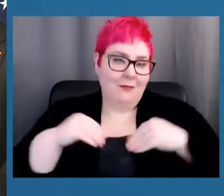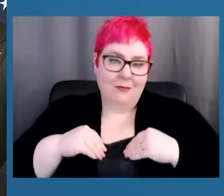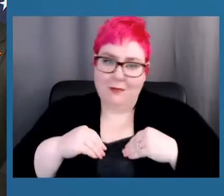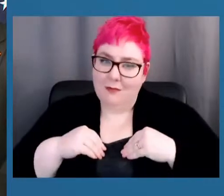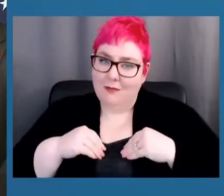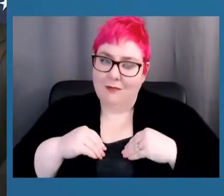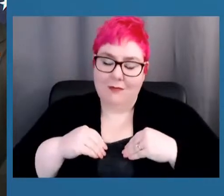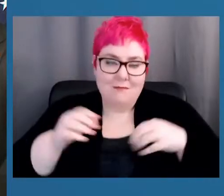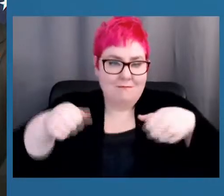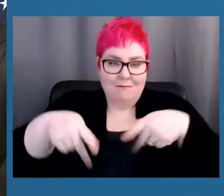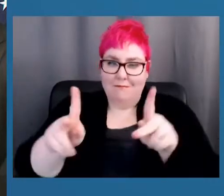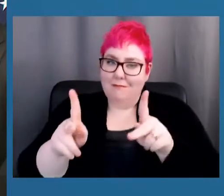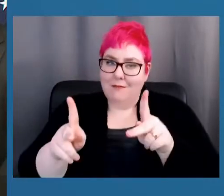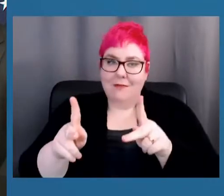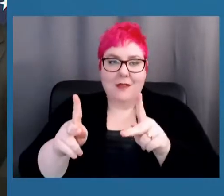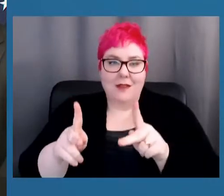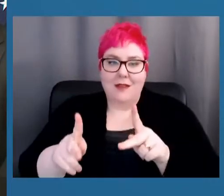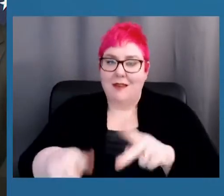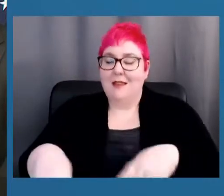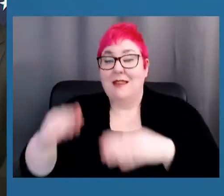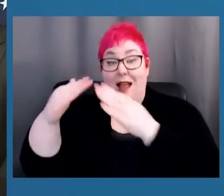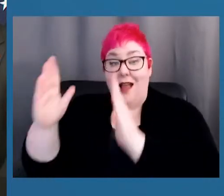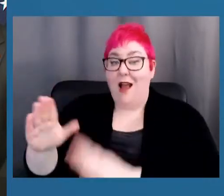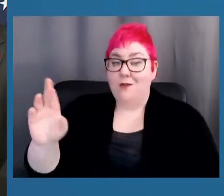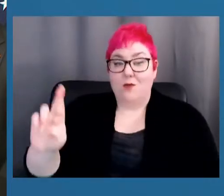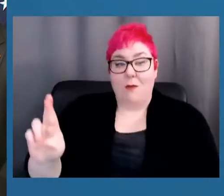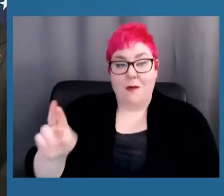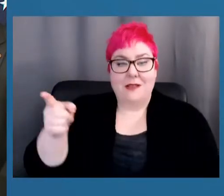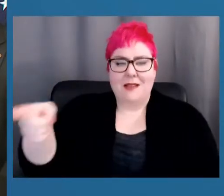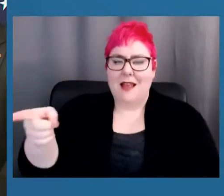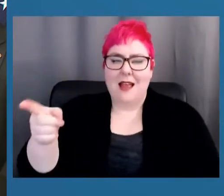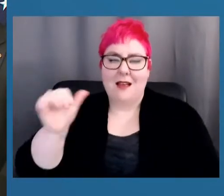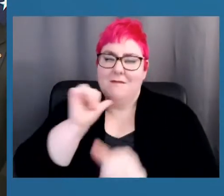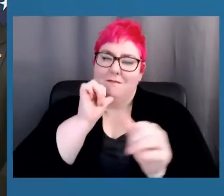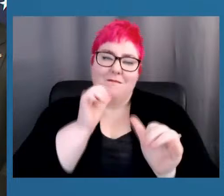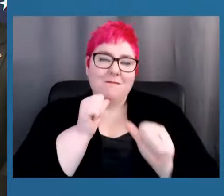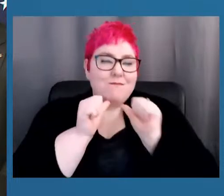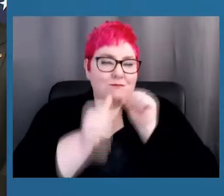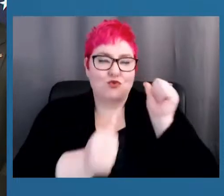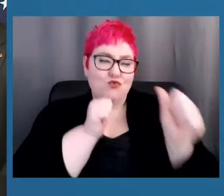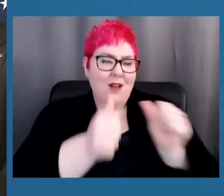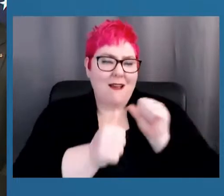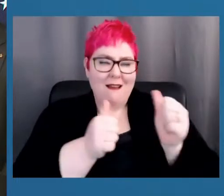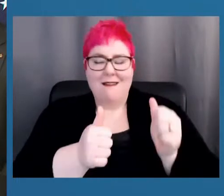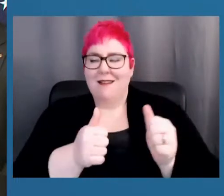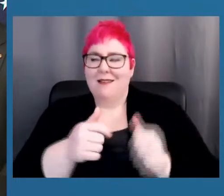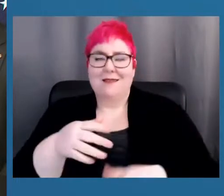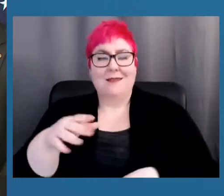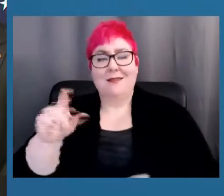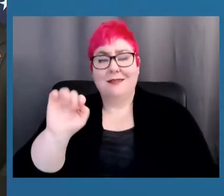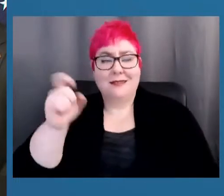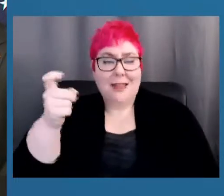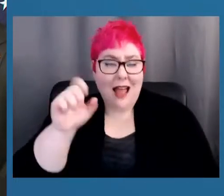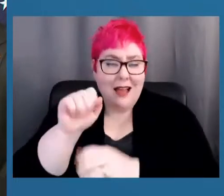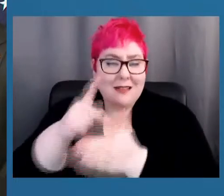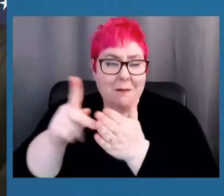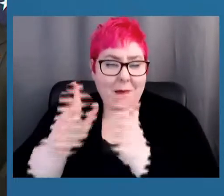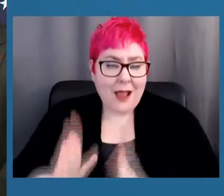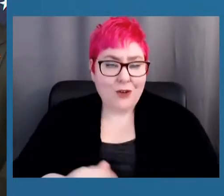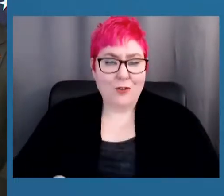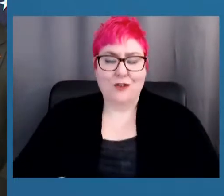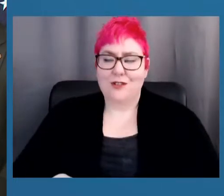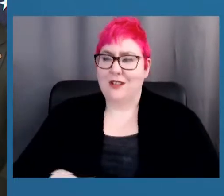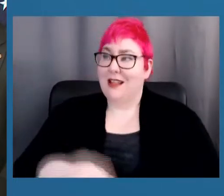House Republicans who betrayed hardworking American taxpayers by voting to cut